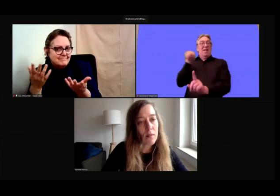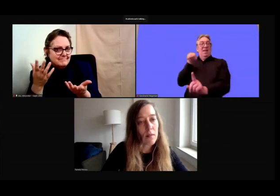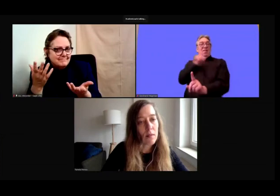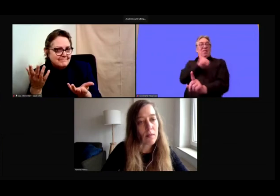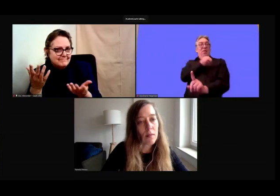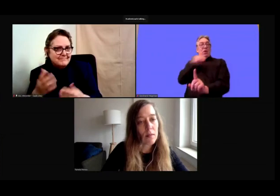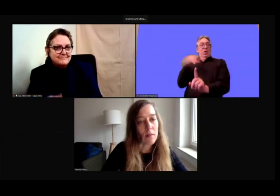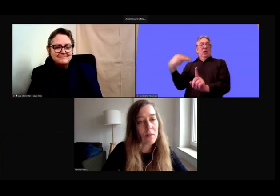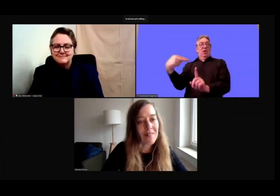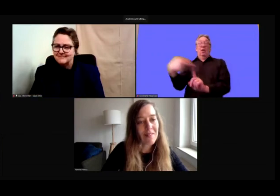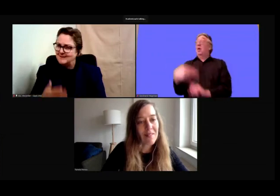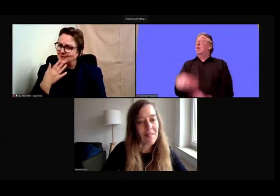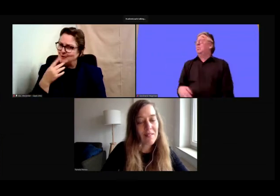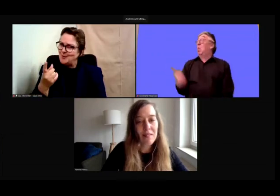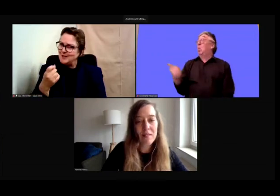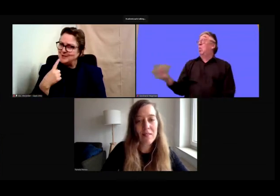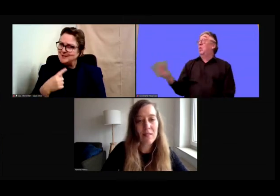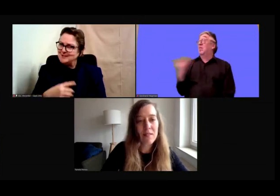Good question.